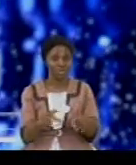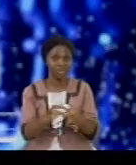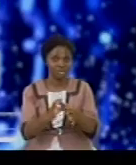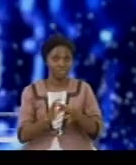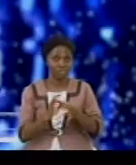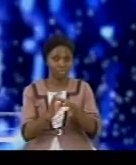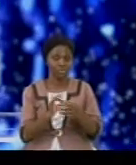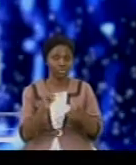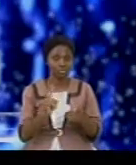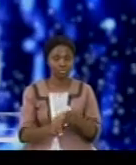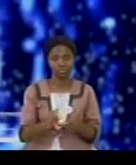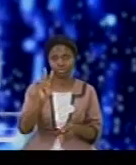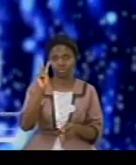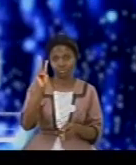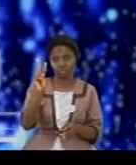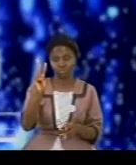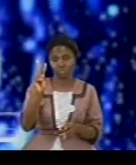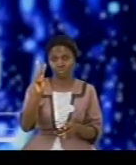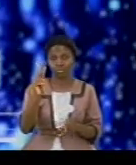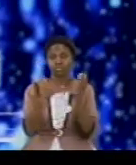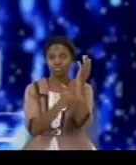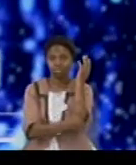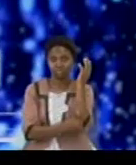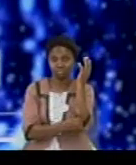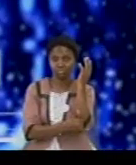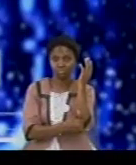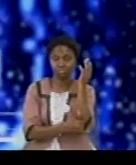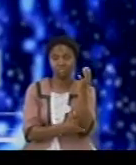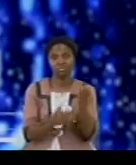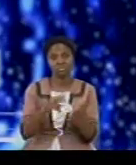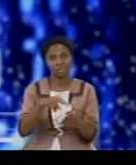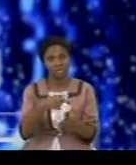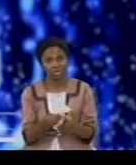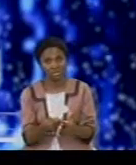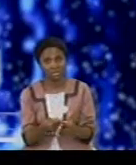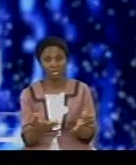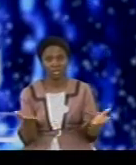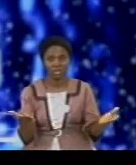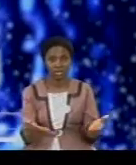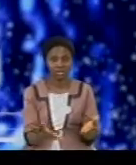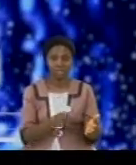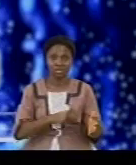or of this world and its carnality.